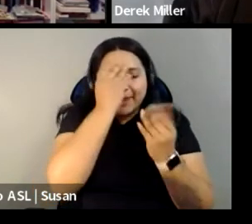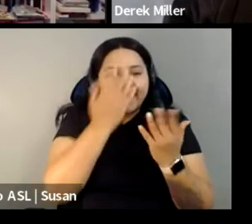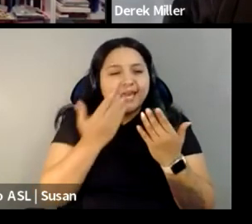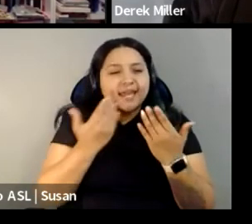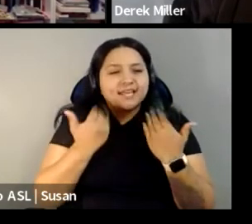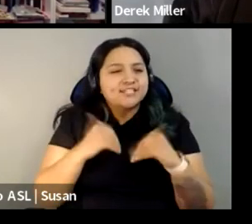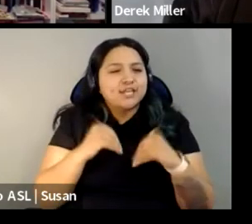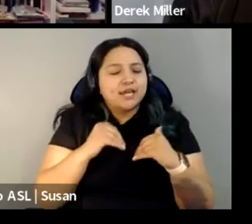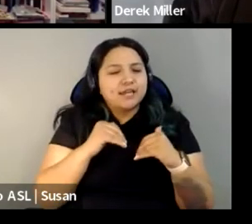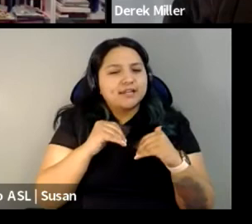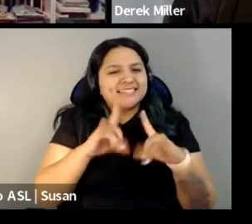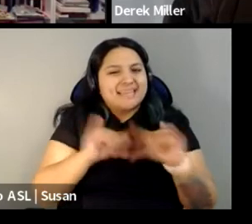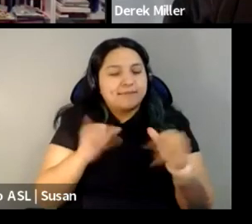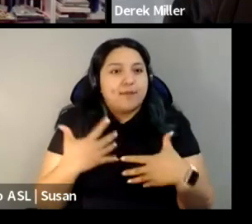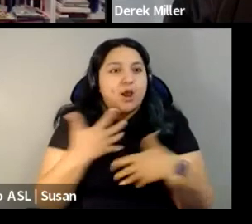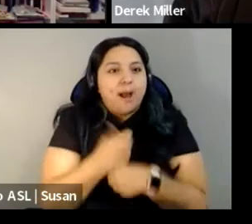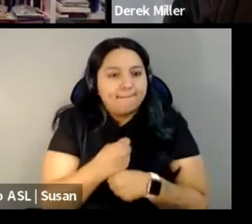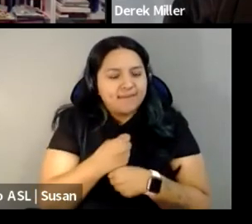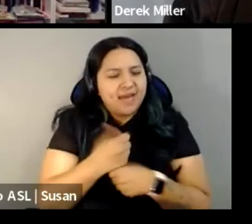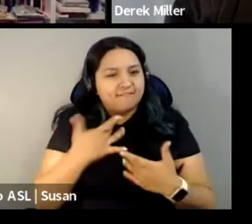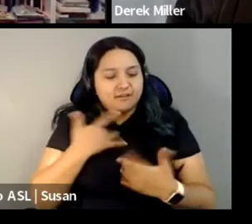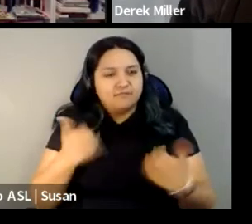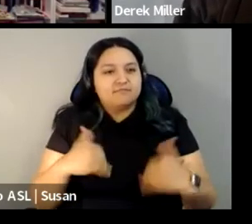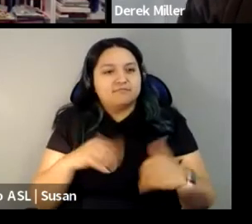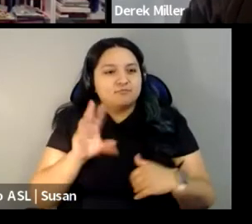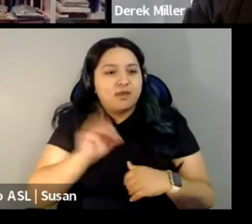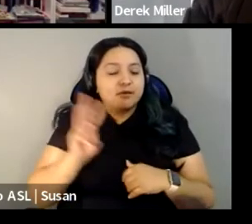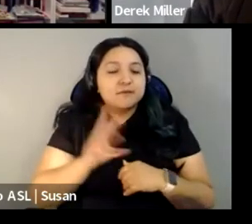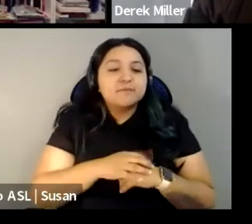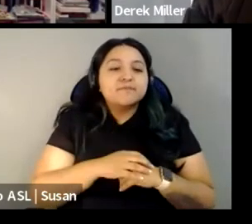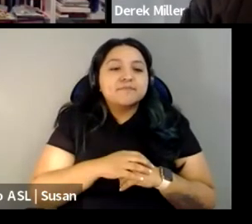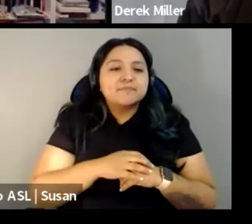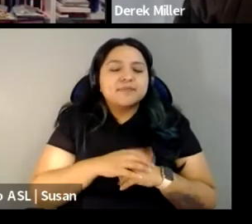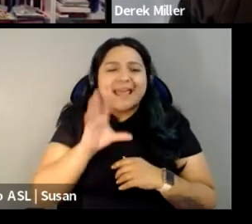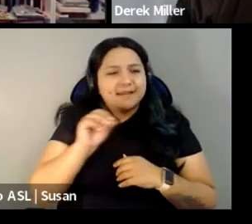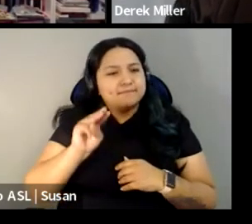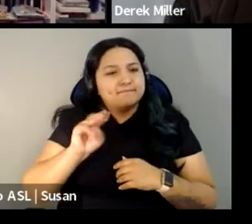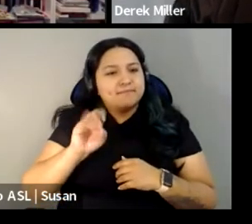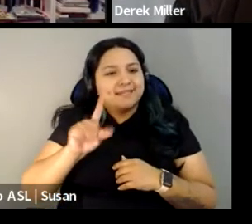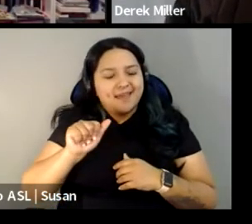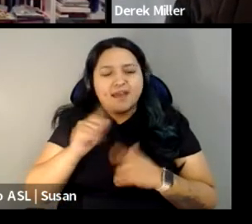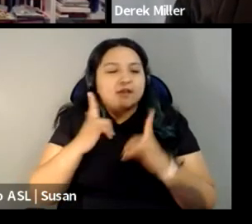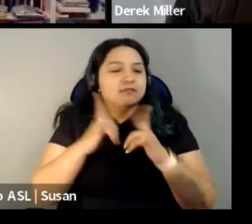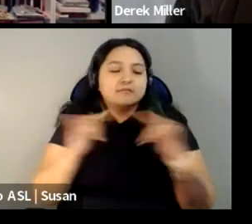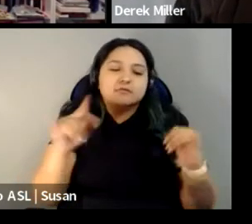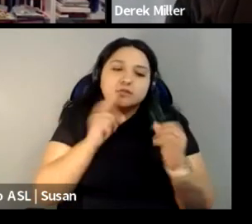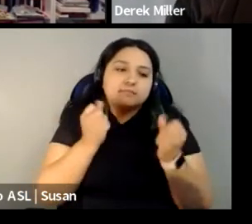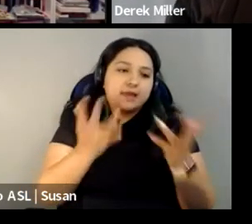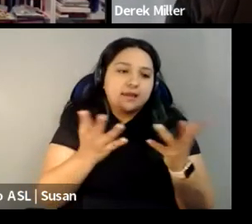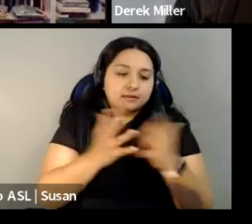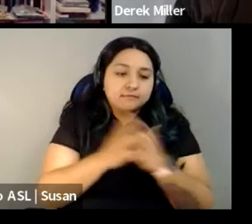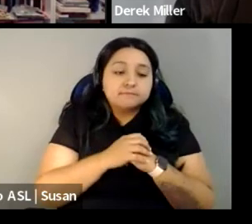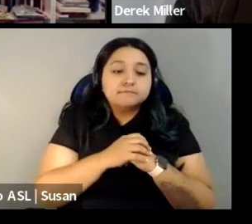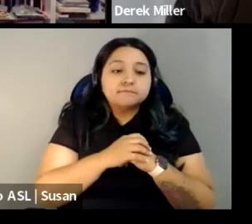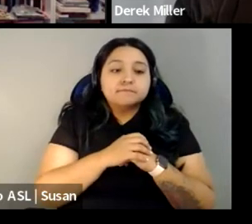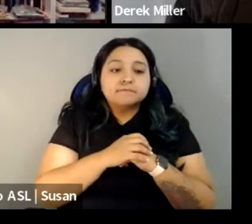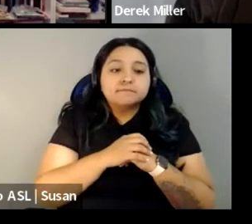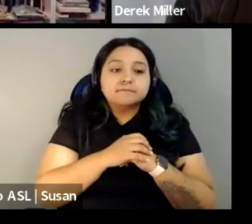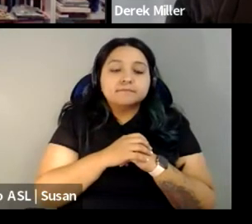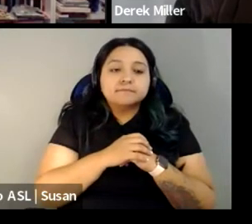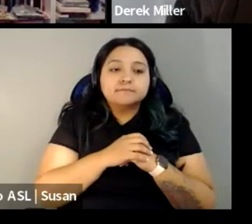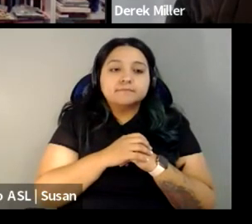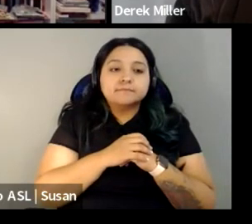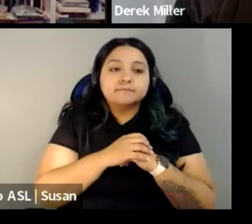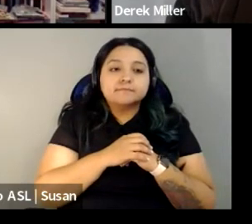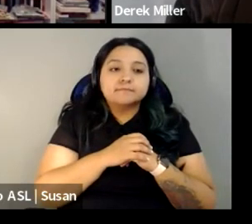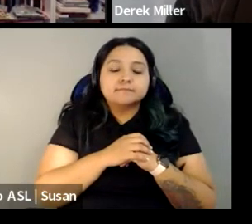it's absolutely impressive. And as well as media and so forth and so on. And through this